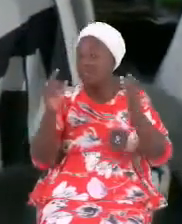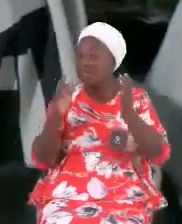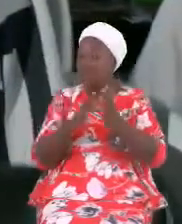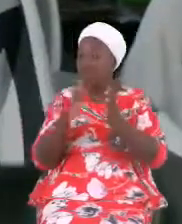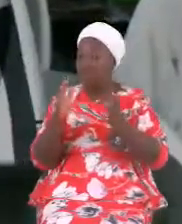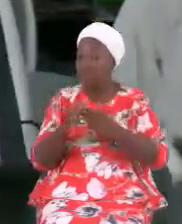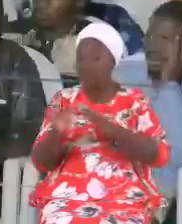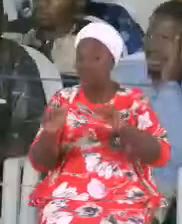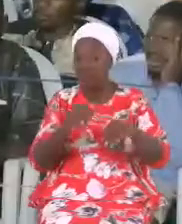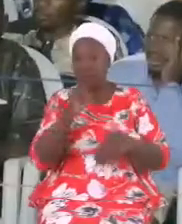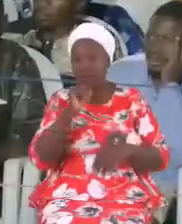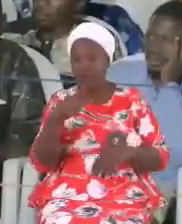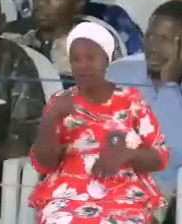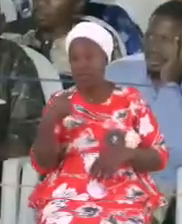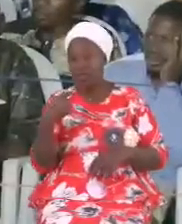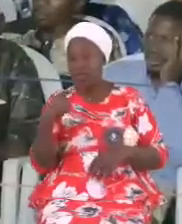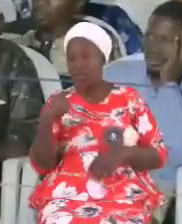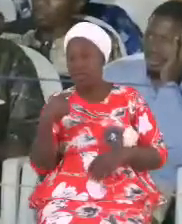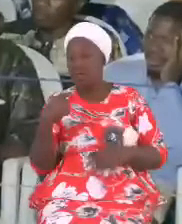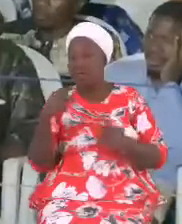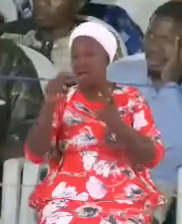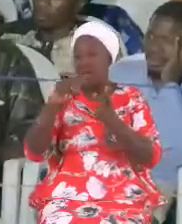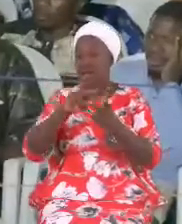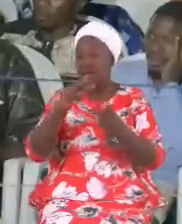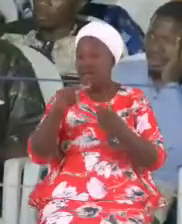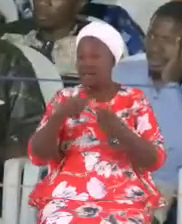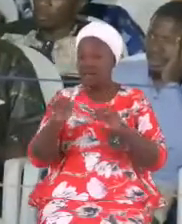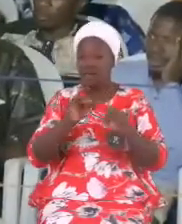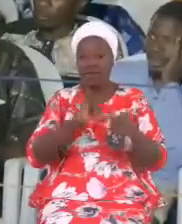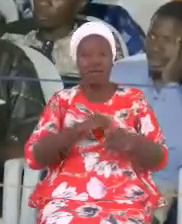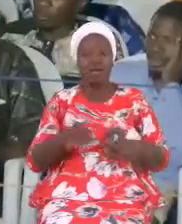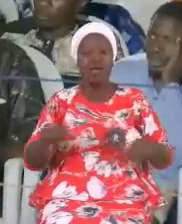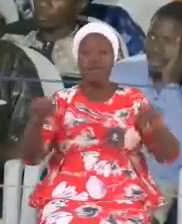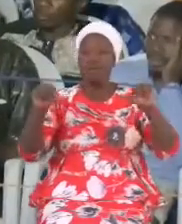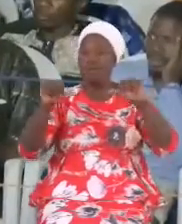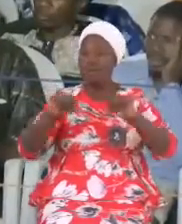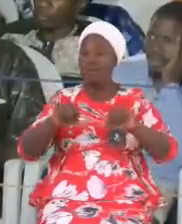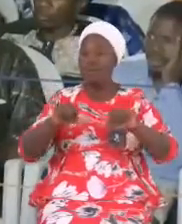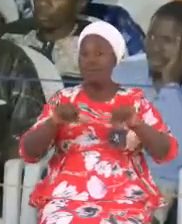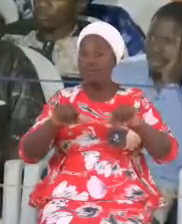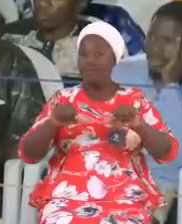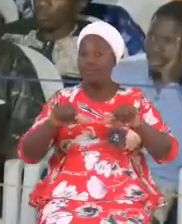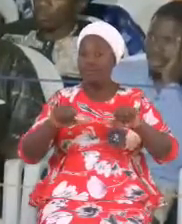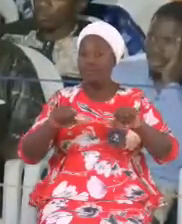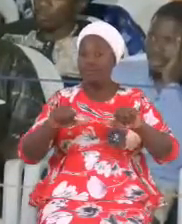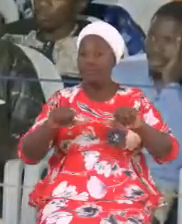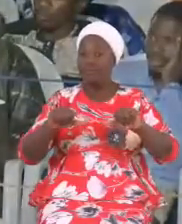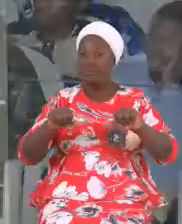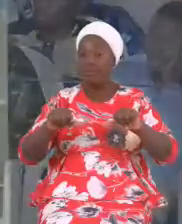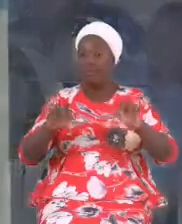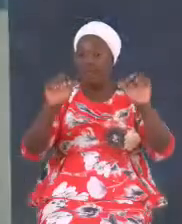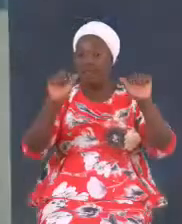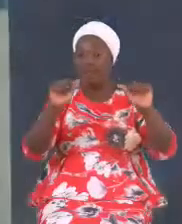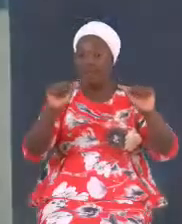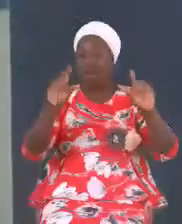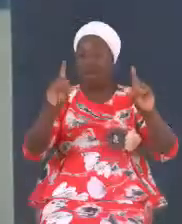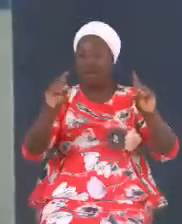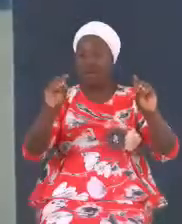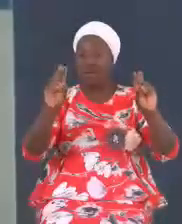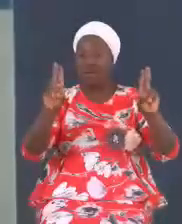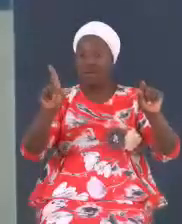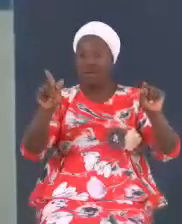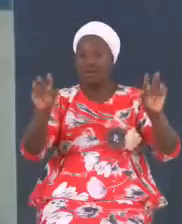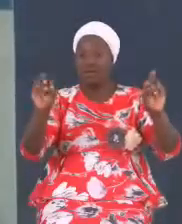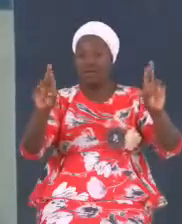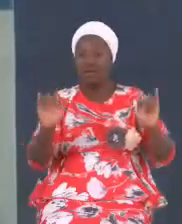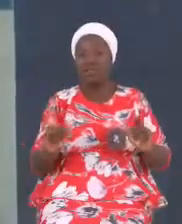say, "Neither do I condemn adultery." He didn't say that. "Neither do I condemn